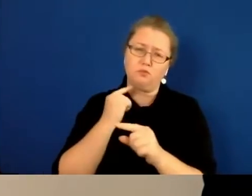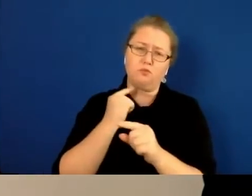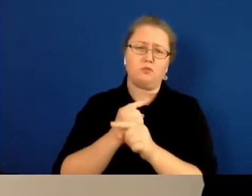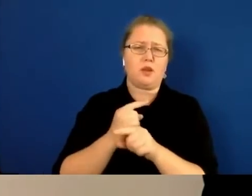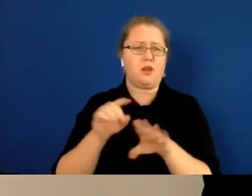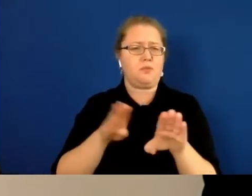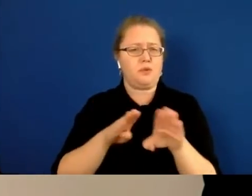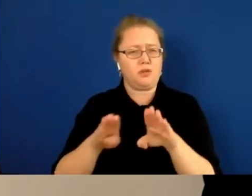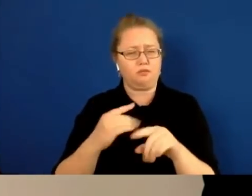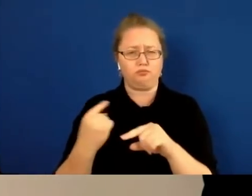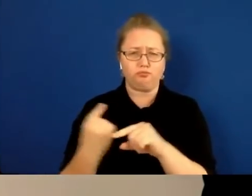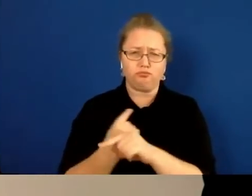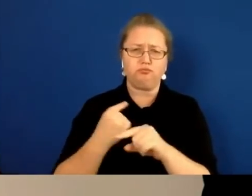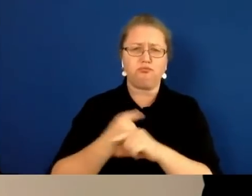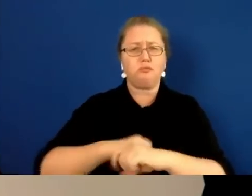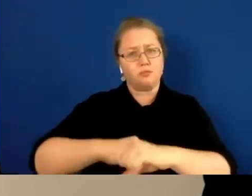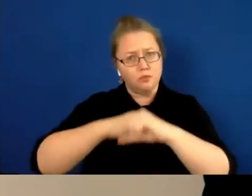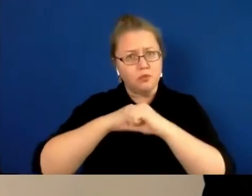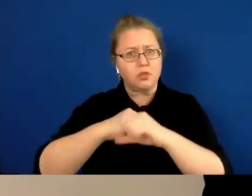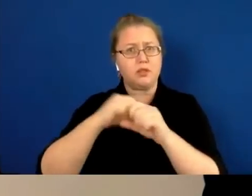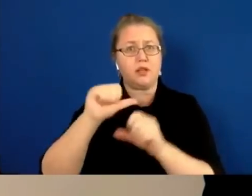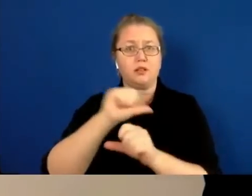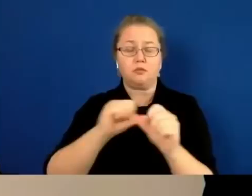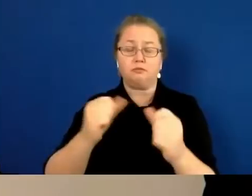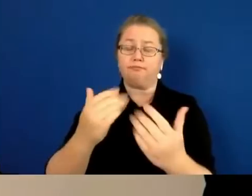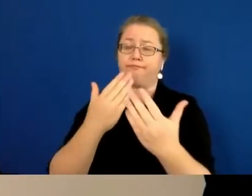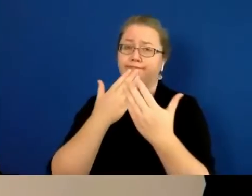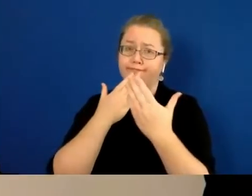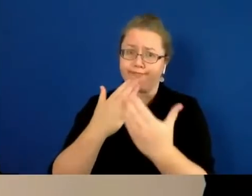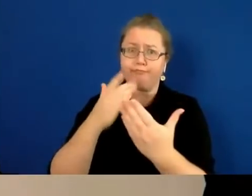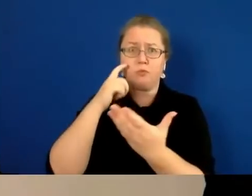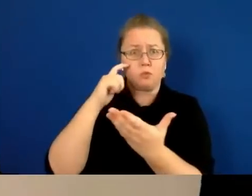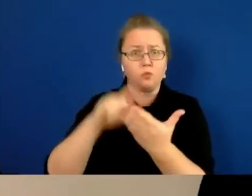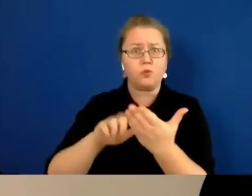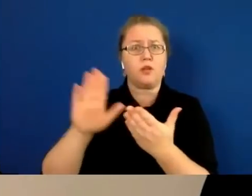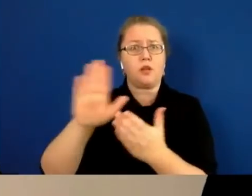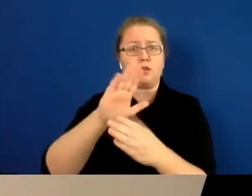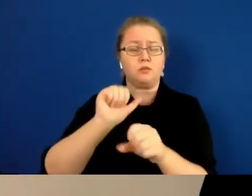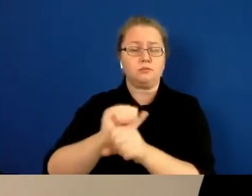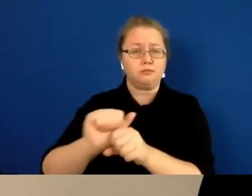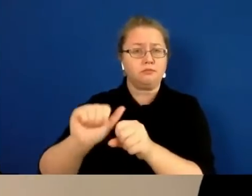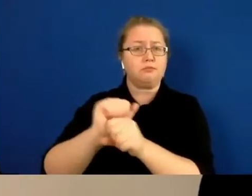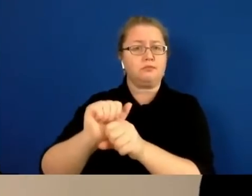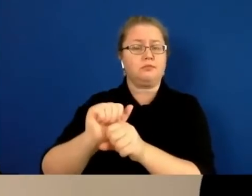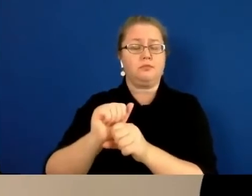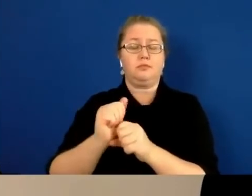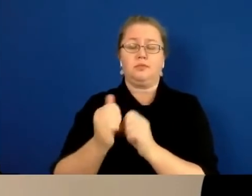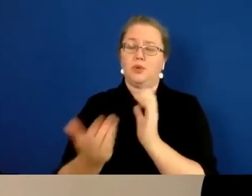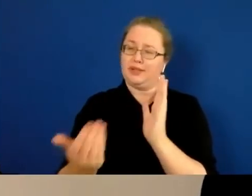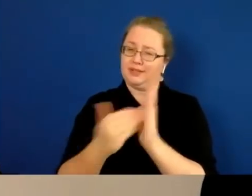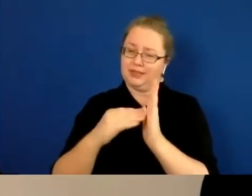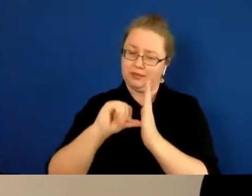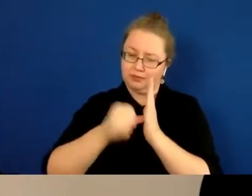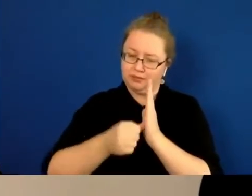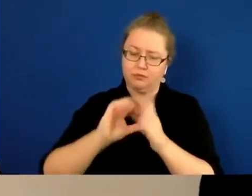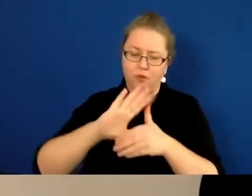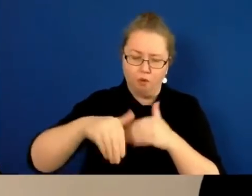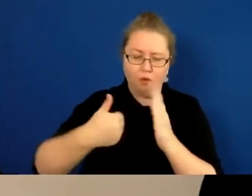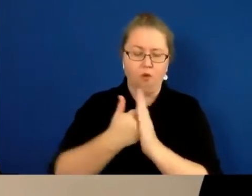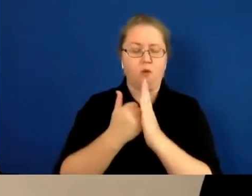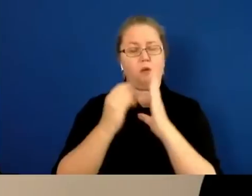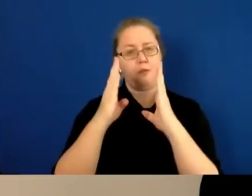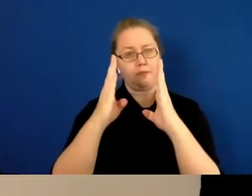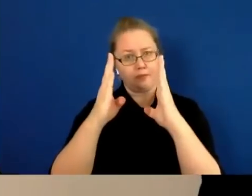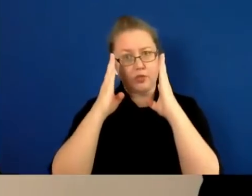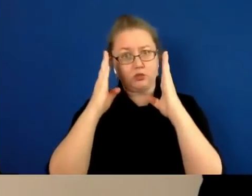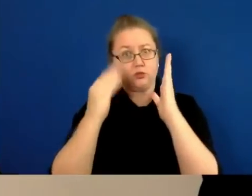riskier, whether that's going to the gym, going to things like a spin class, or other situations where we might bring this home to our